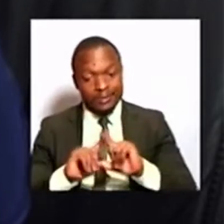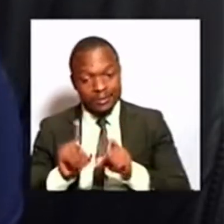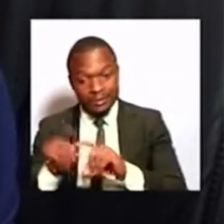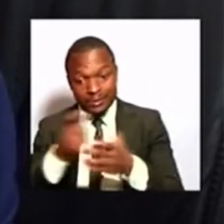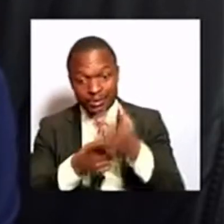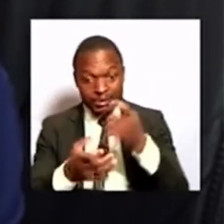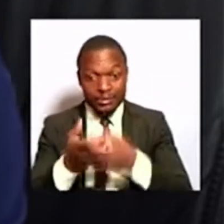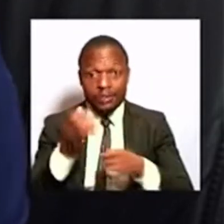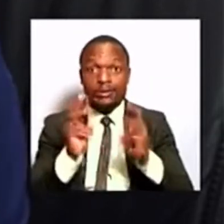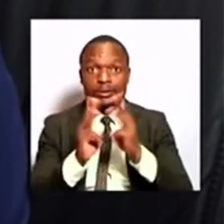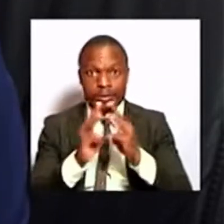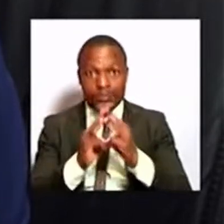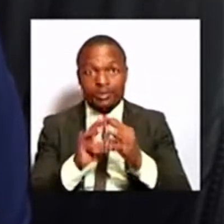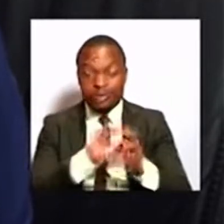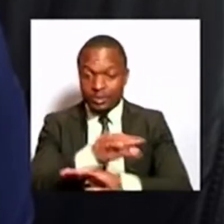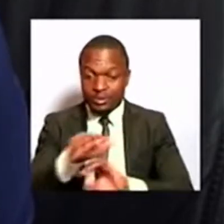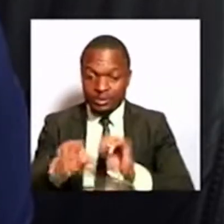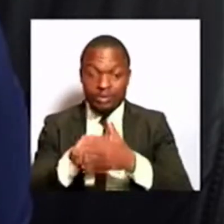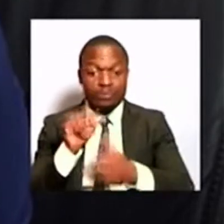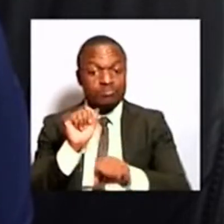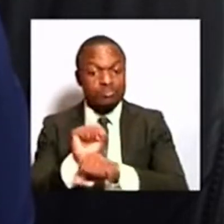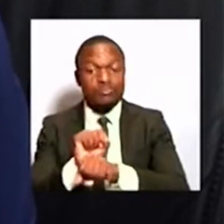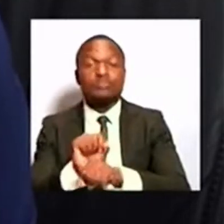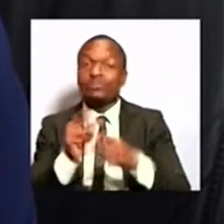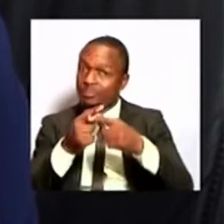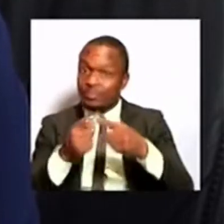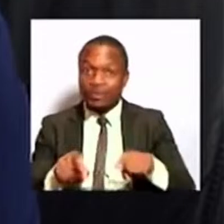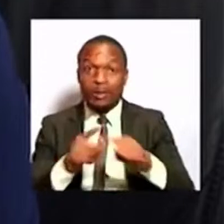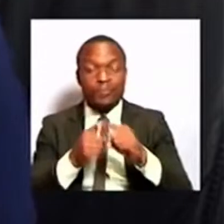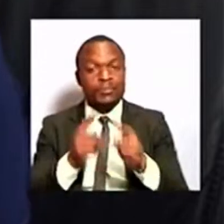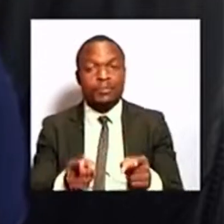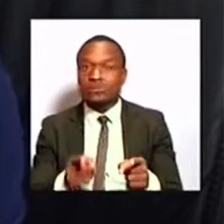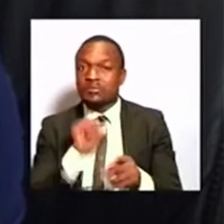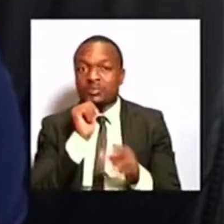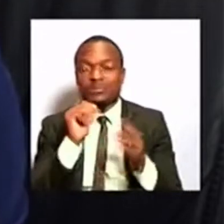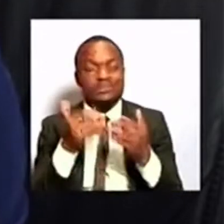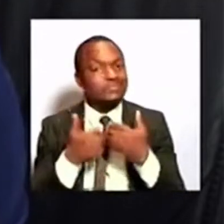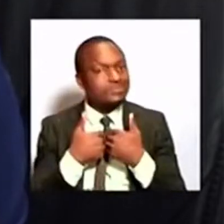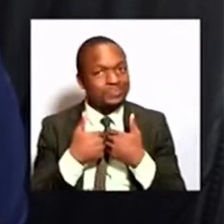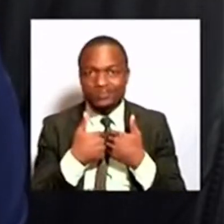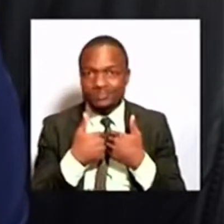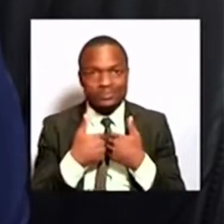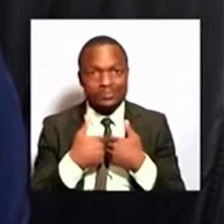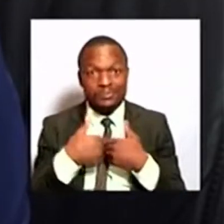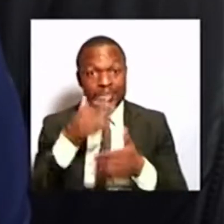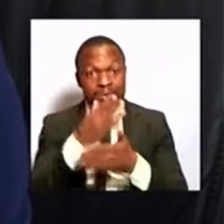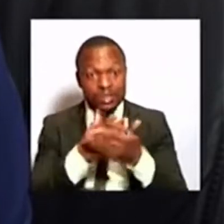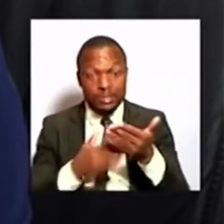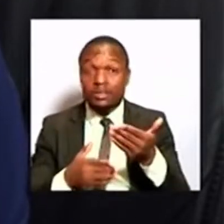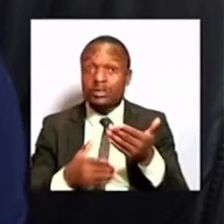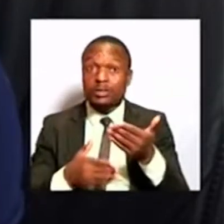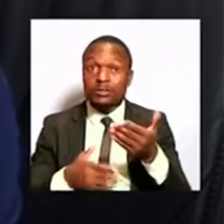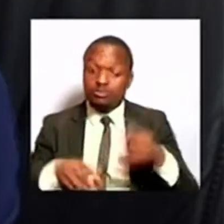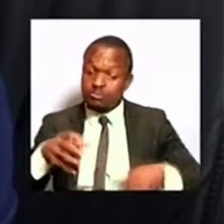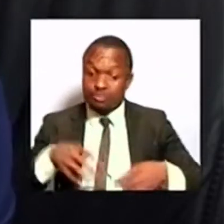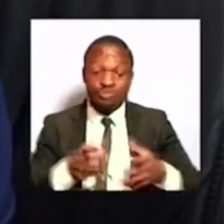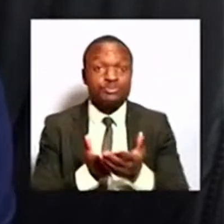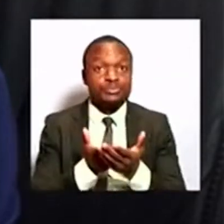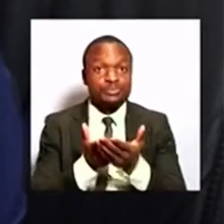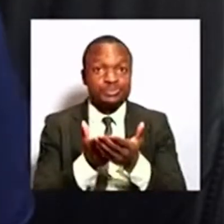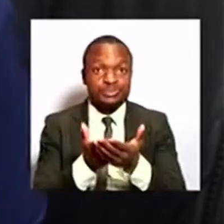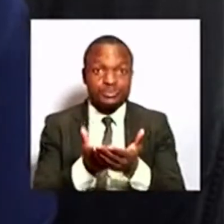to ensure that due diligence is done. However, it's unfortunate that we did have some complaints arising. I submit,